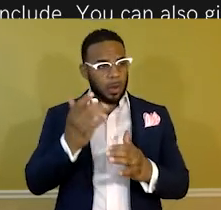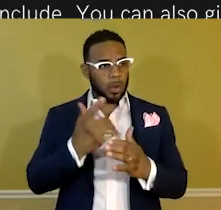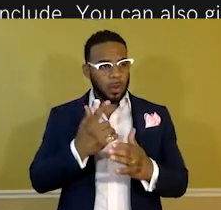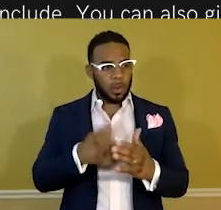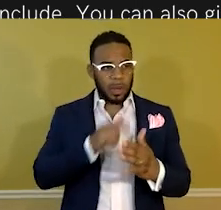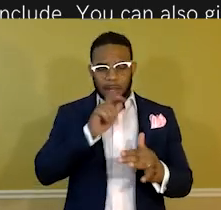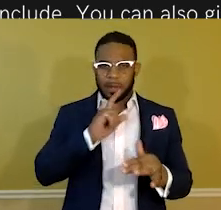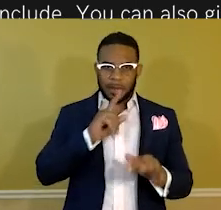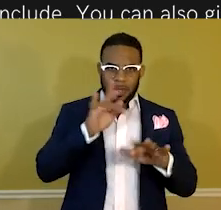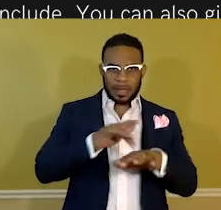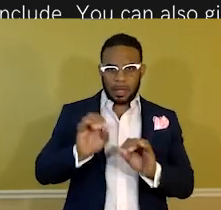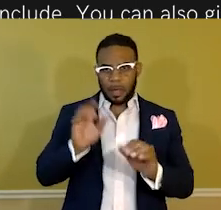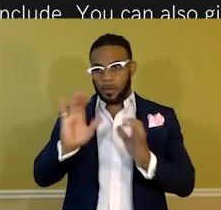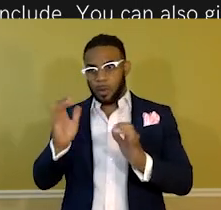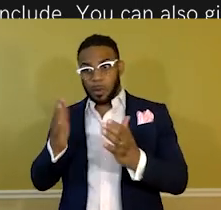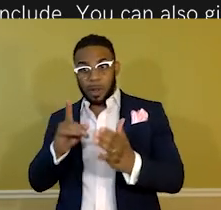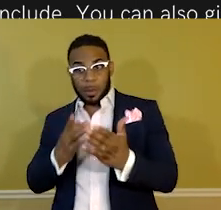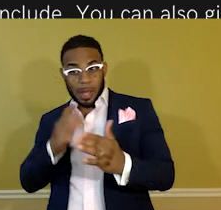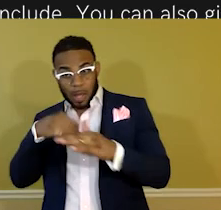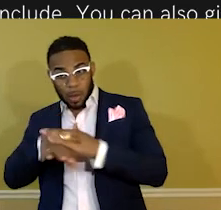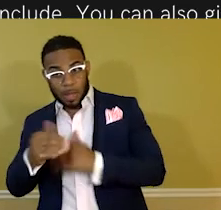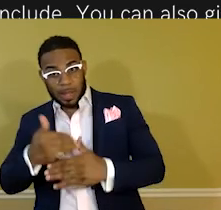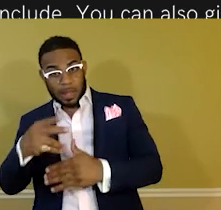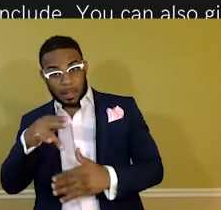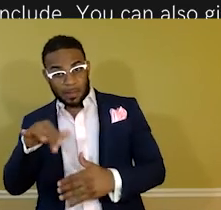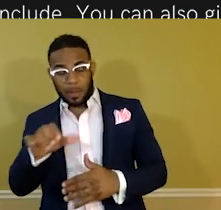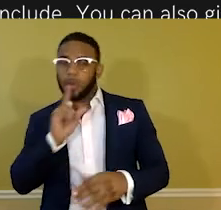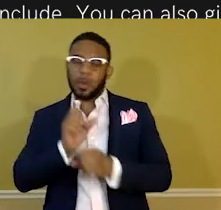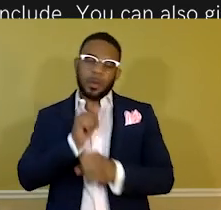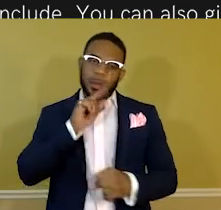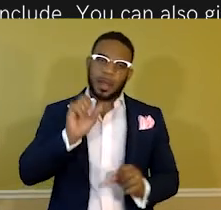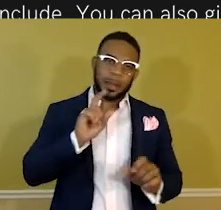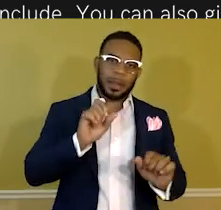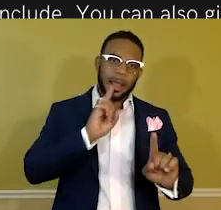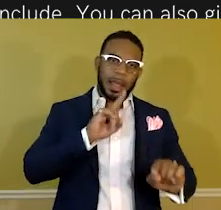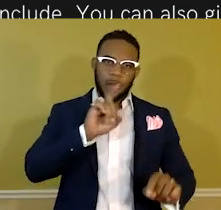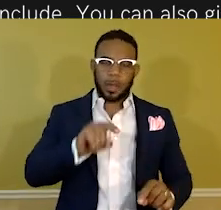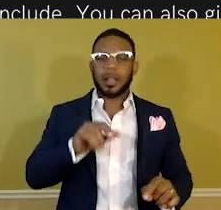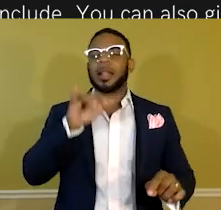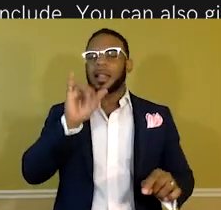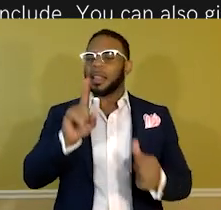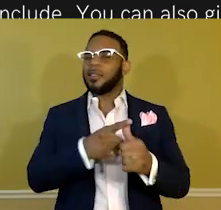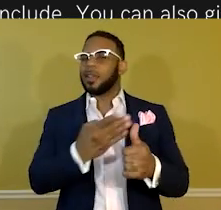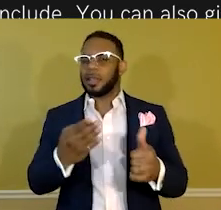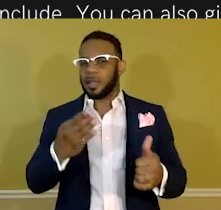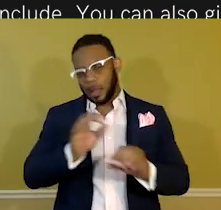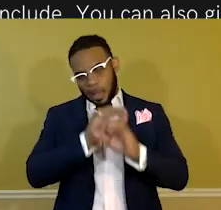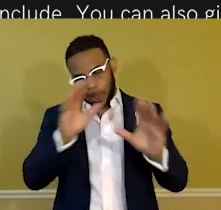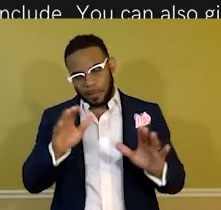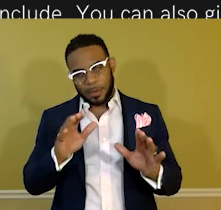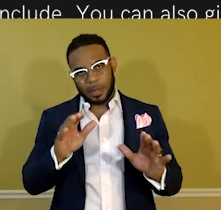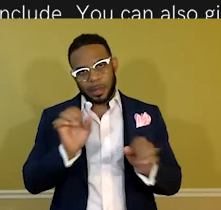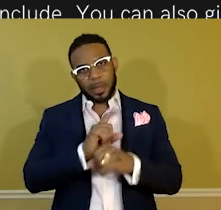maybe doesn't need to be touched at all versus what might go into next phase. You really wouldn't be able to answer this question. So that's the first thing. So obviously